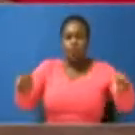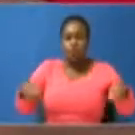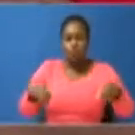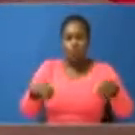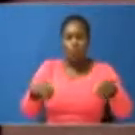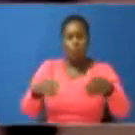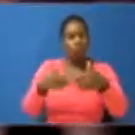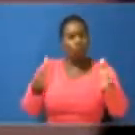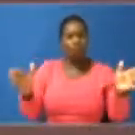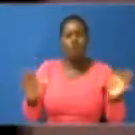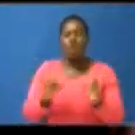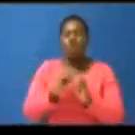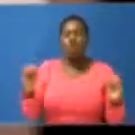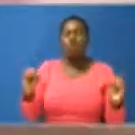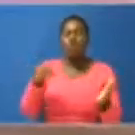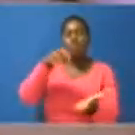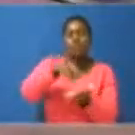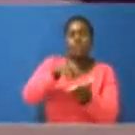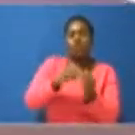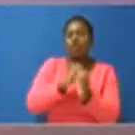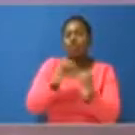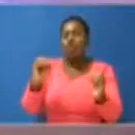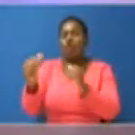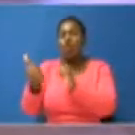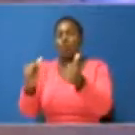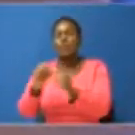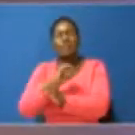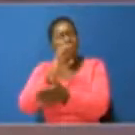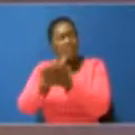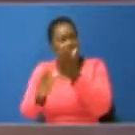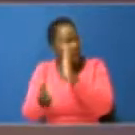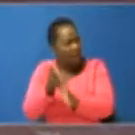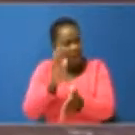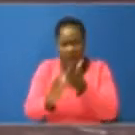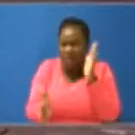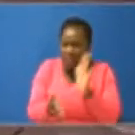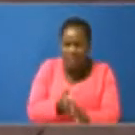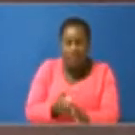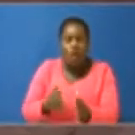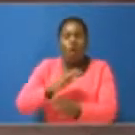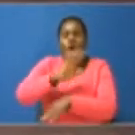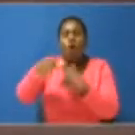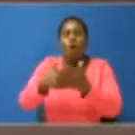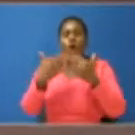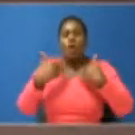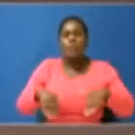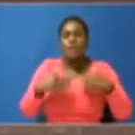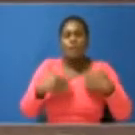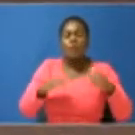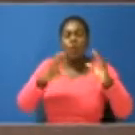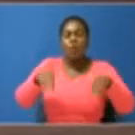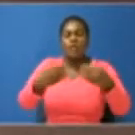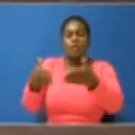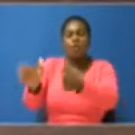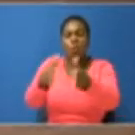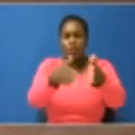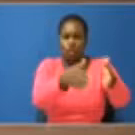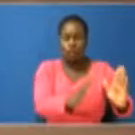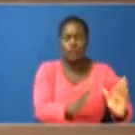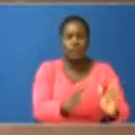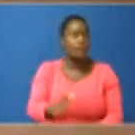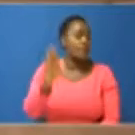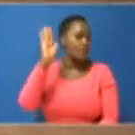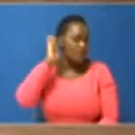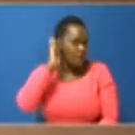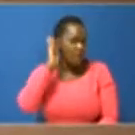no particular station no competition no nothing uh just bringing uh kenyans an opportunity giving kenyans an opportunity to